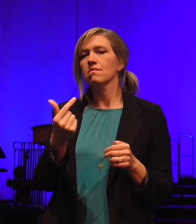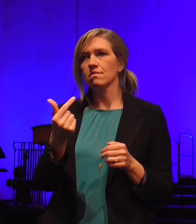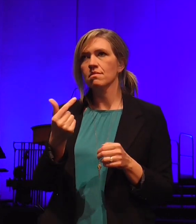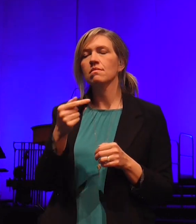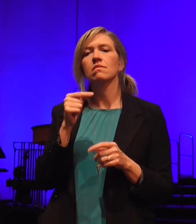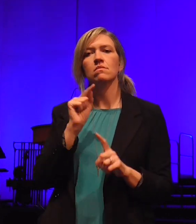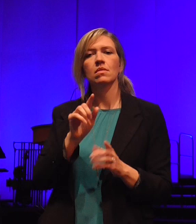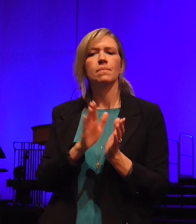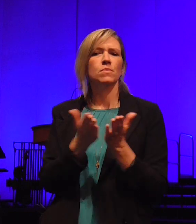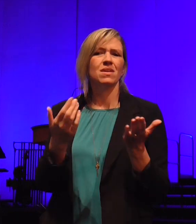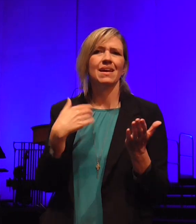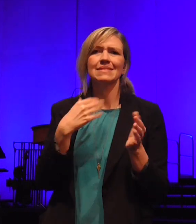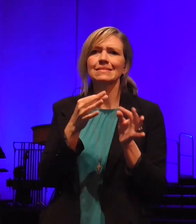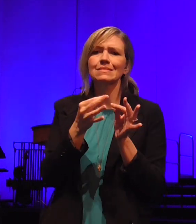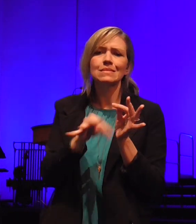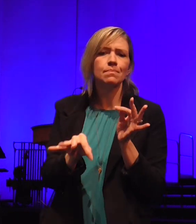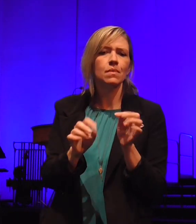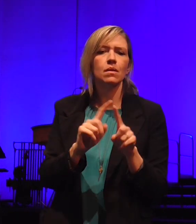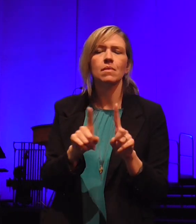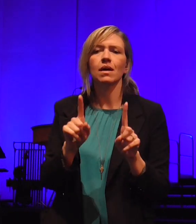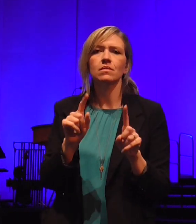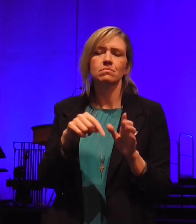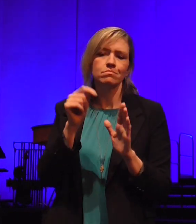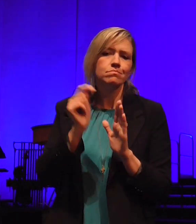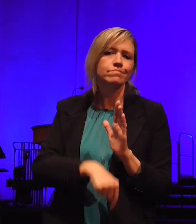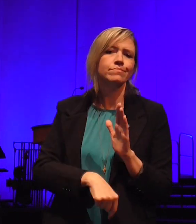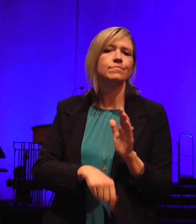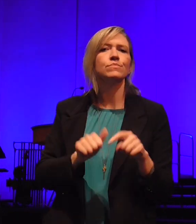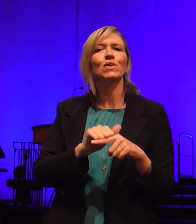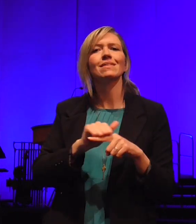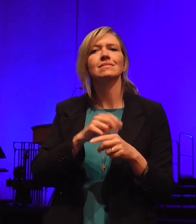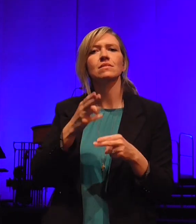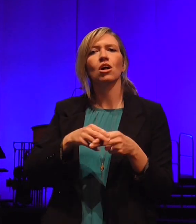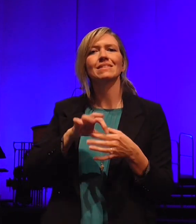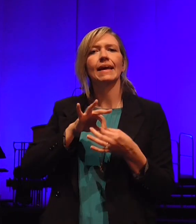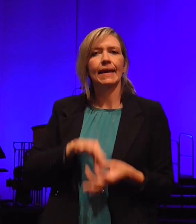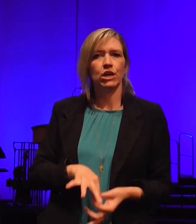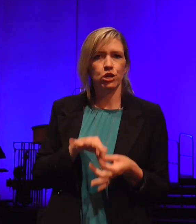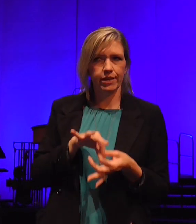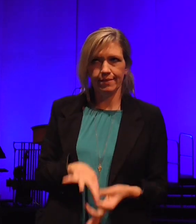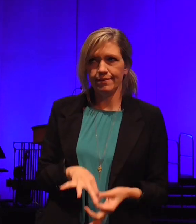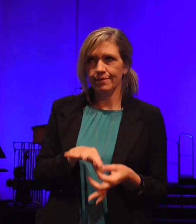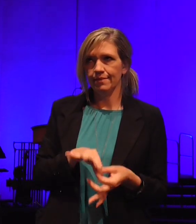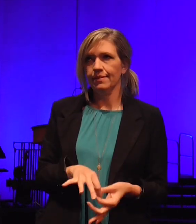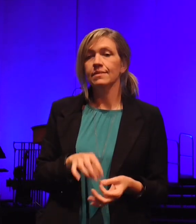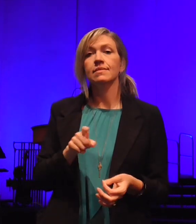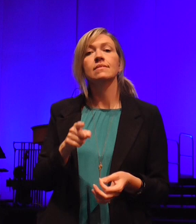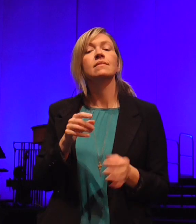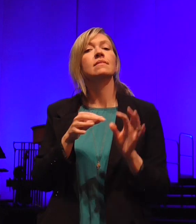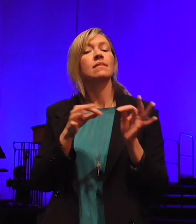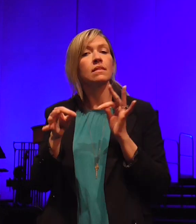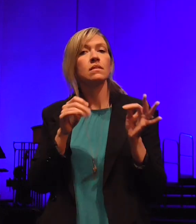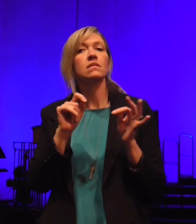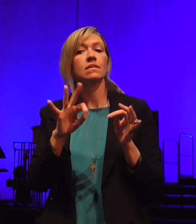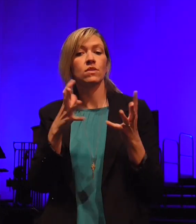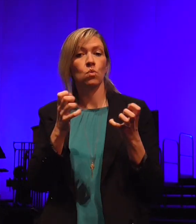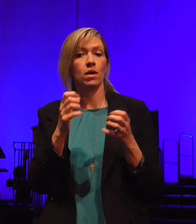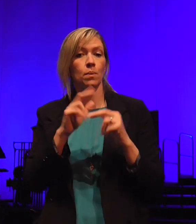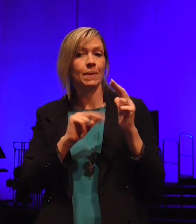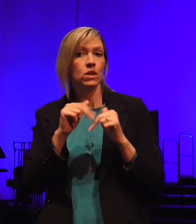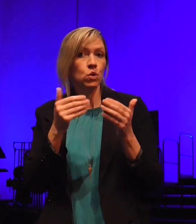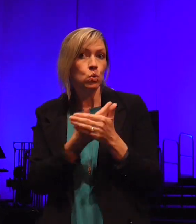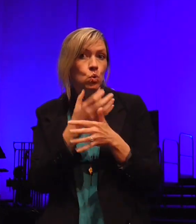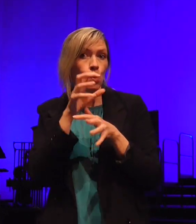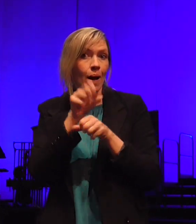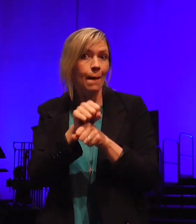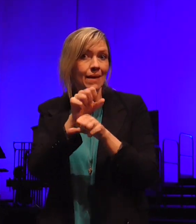this simple but profound practice called anchoring. And he says if you want to build a new habit, build it